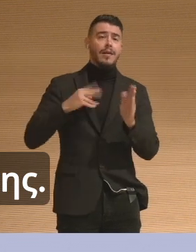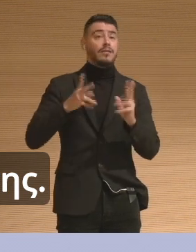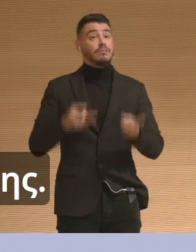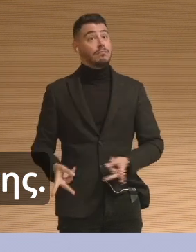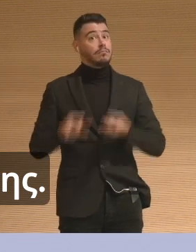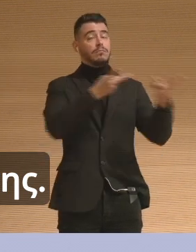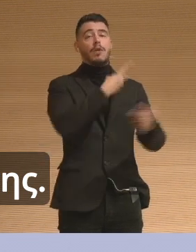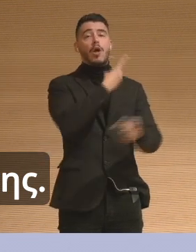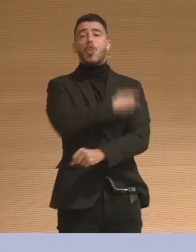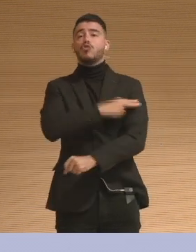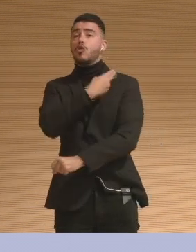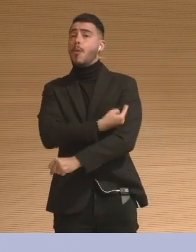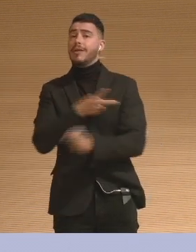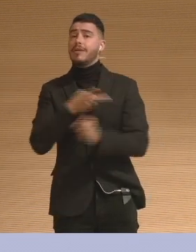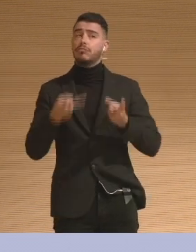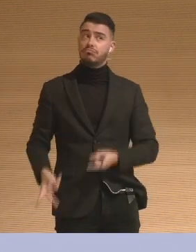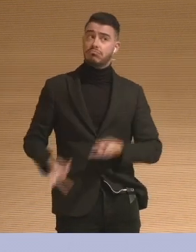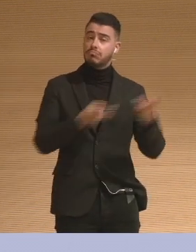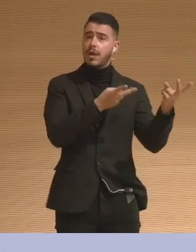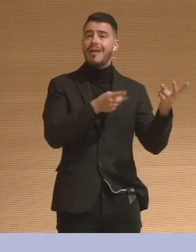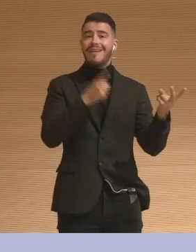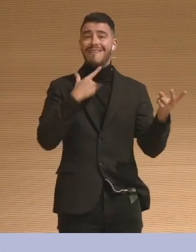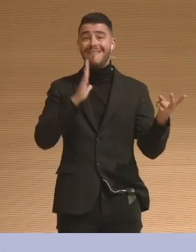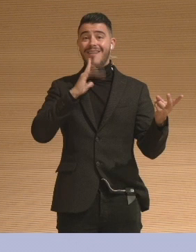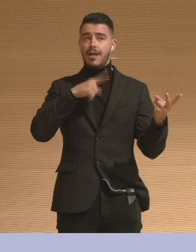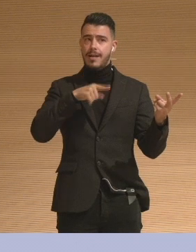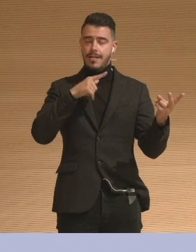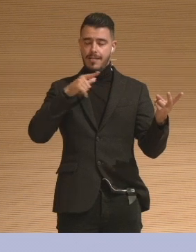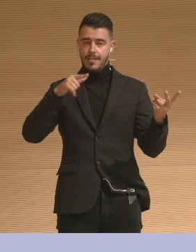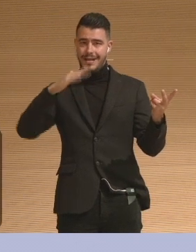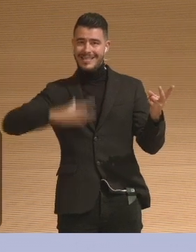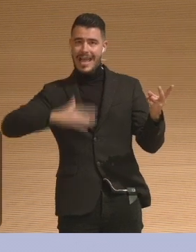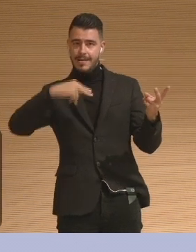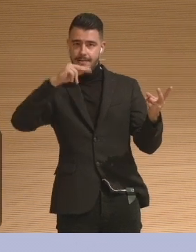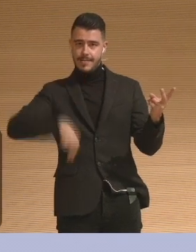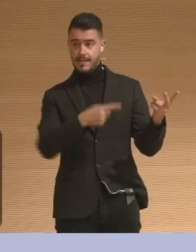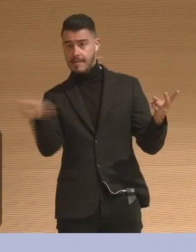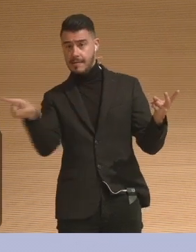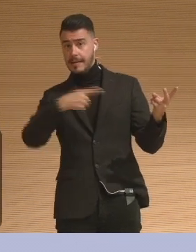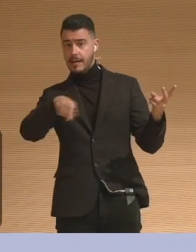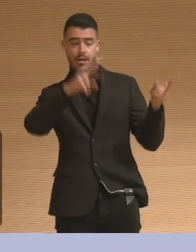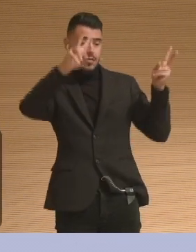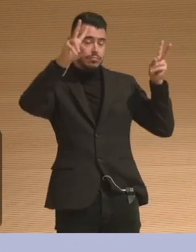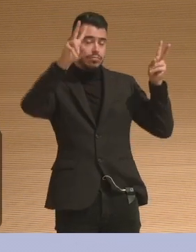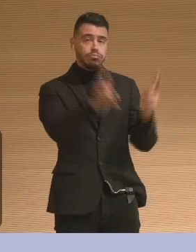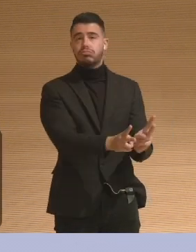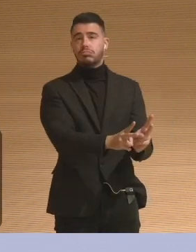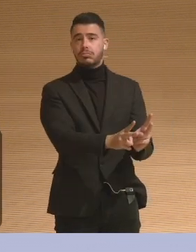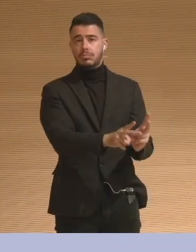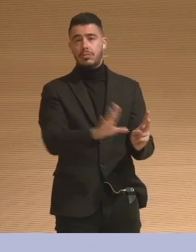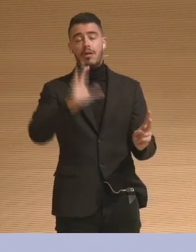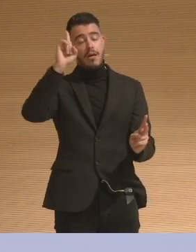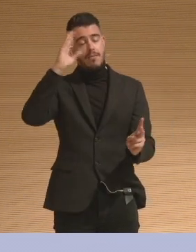reduced their workload. Now, more analysis will need to be conducted to understand the effectiveness of social prescribing